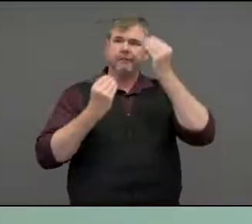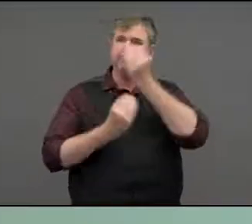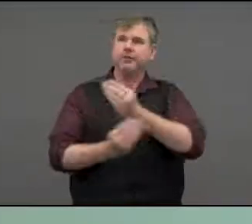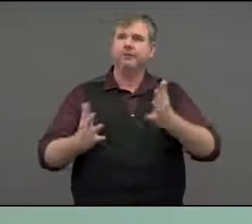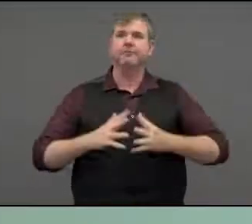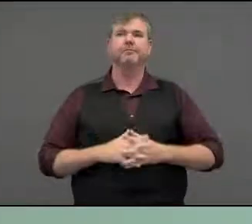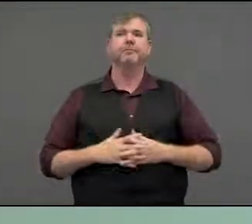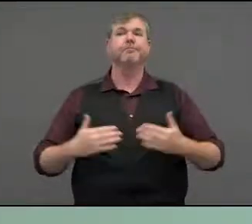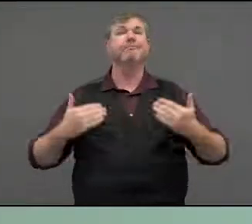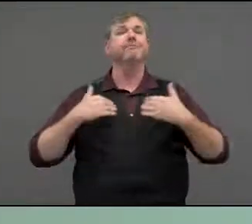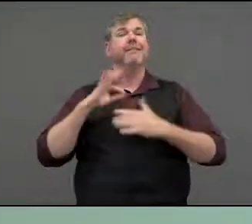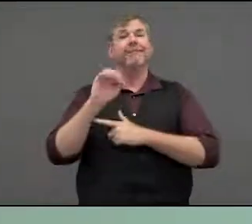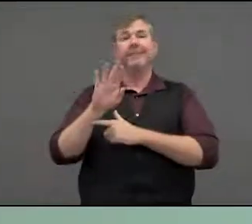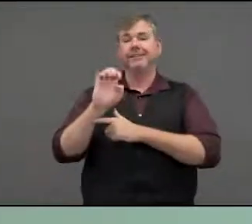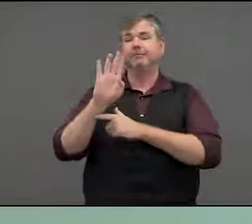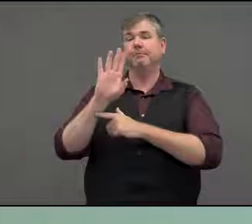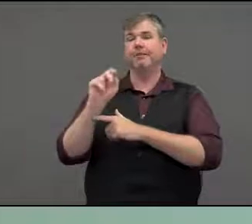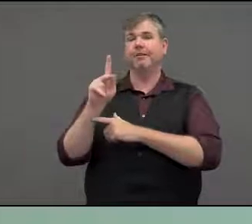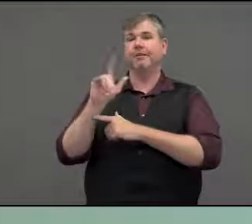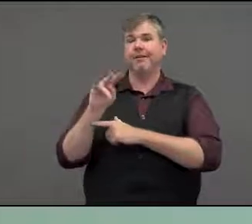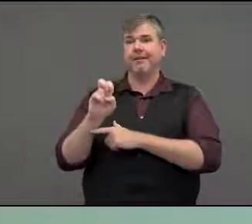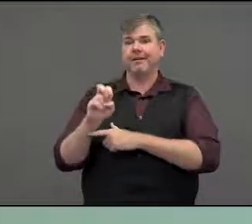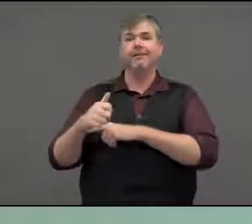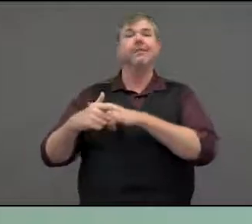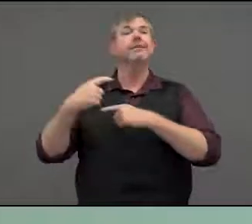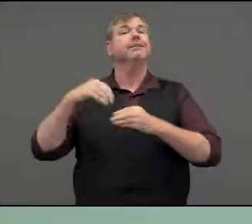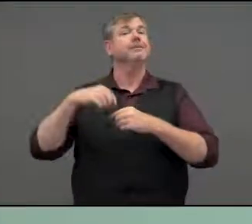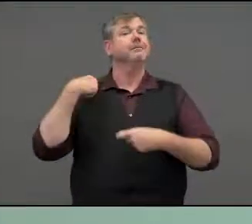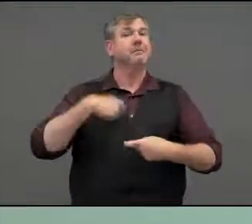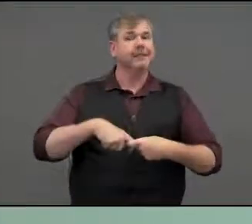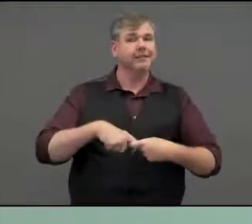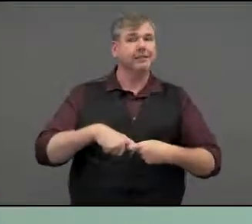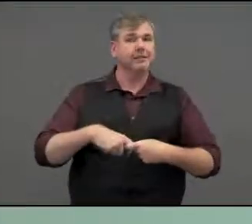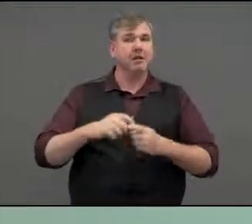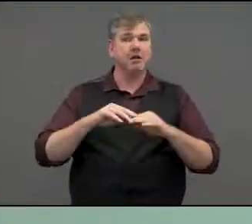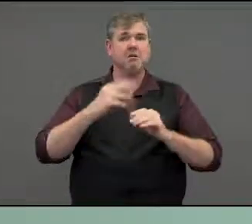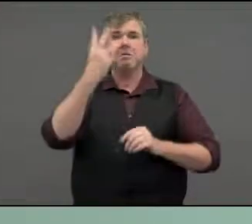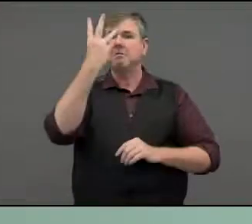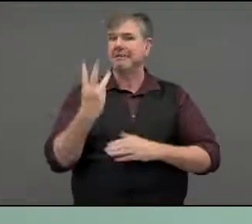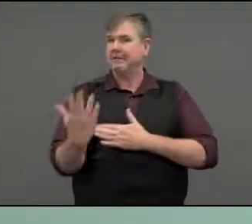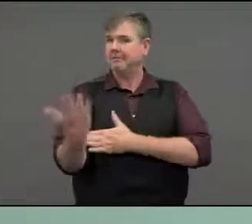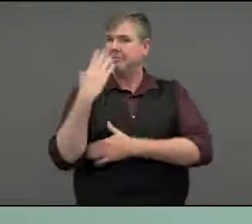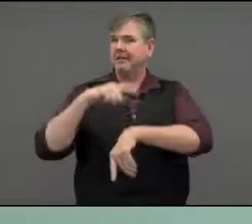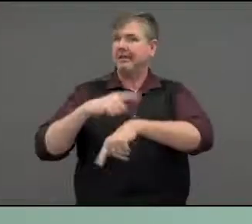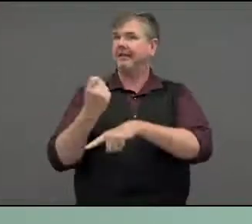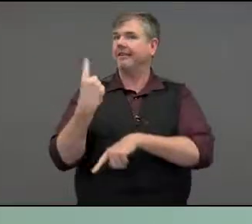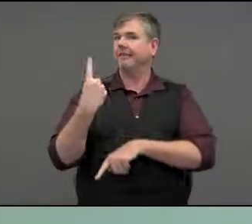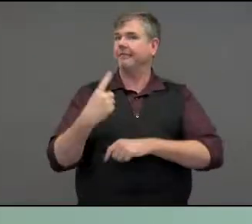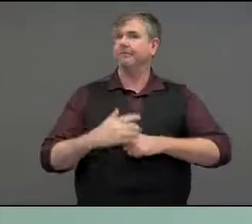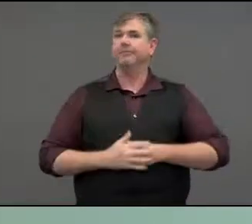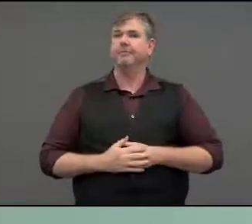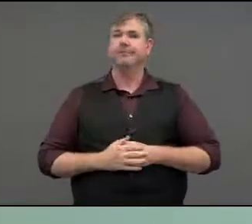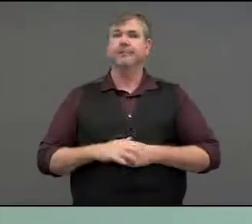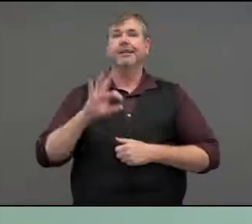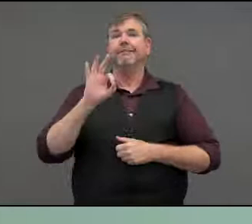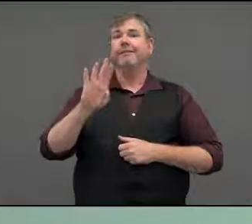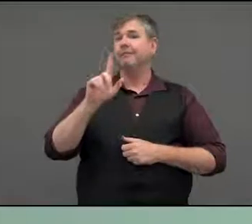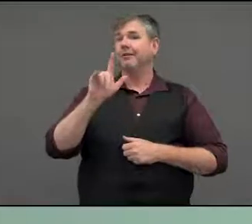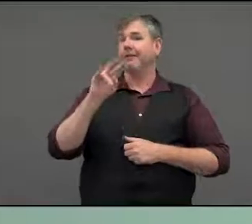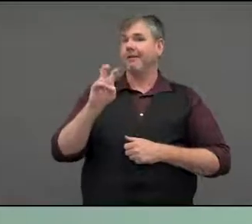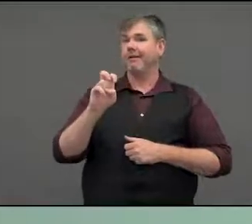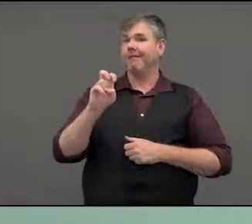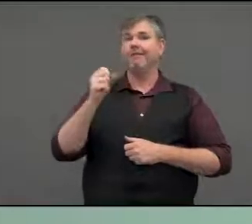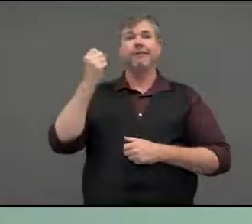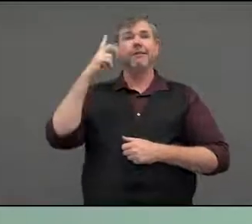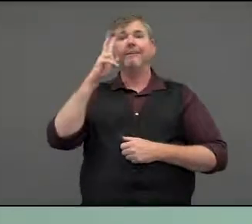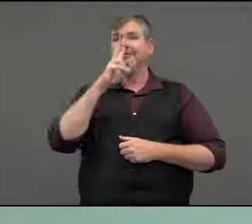Spanish on Wednesdays at 11 a.m. and Facebook Live in Vietnamese on Thursday. And we do have